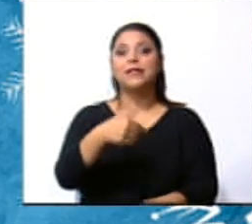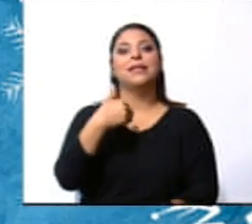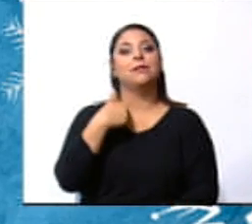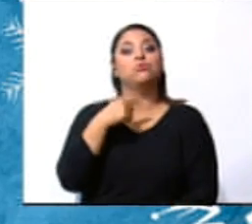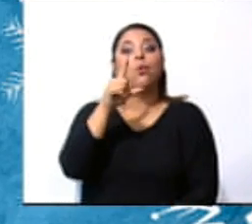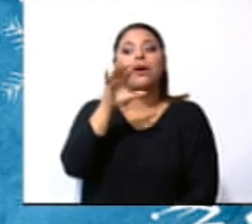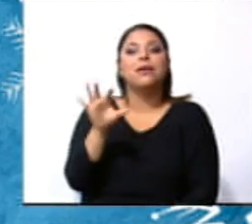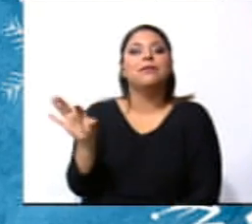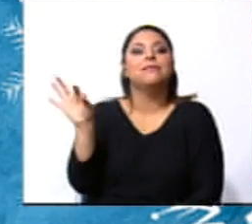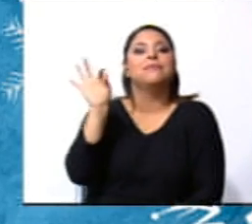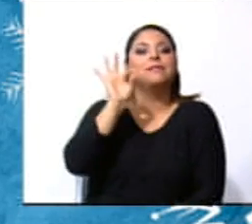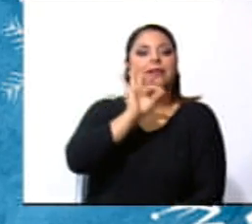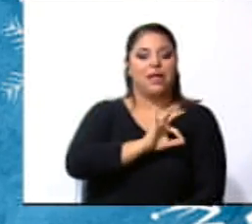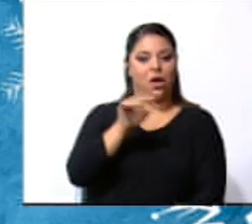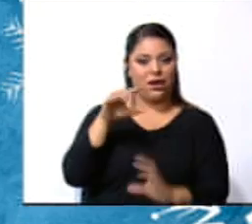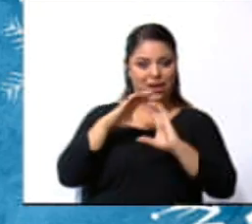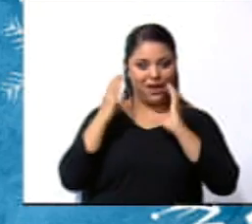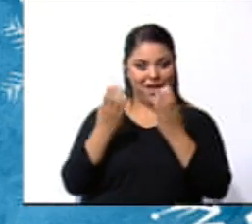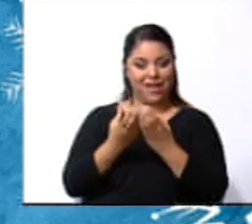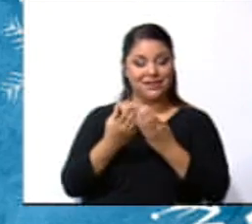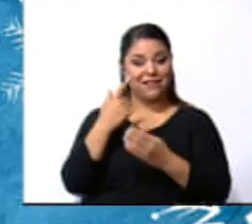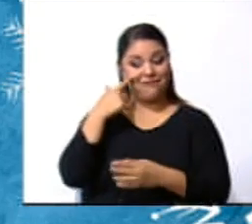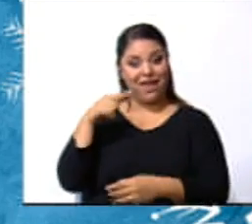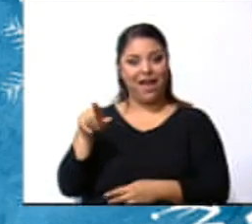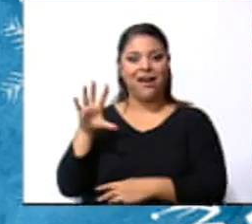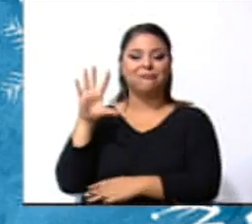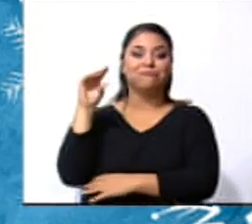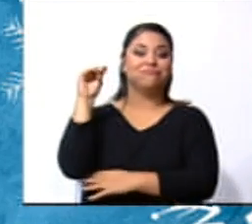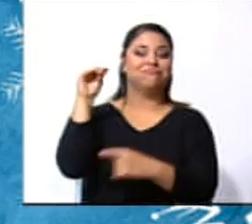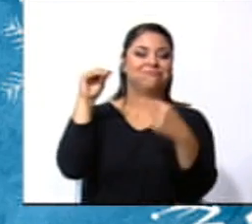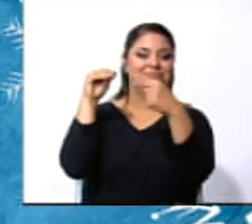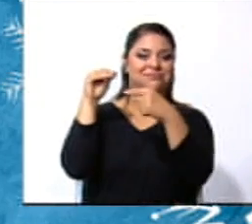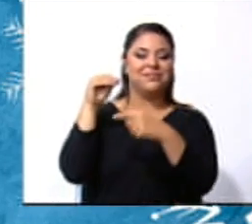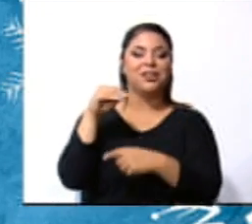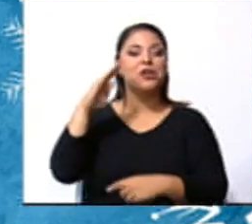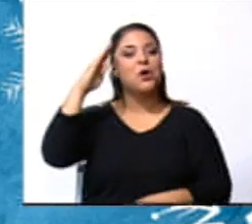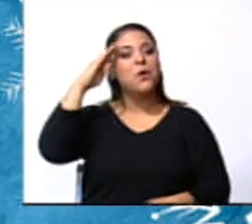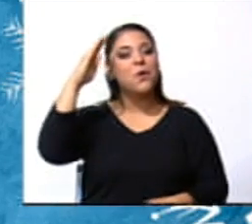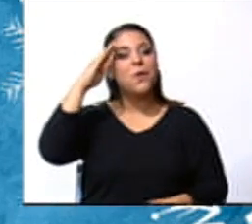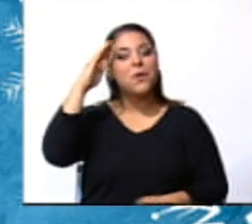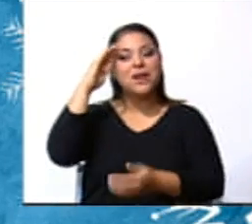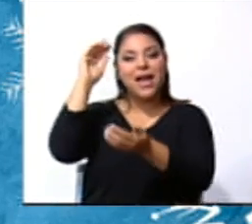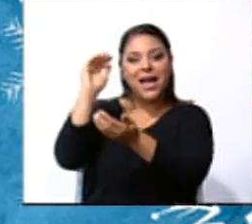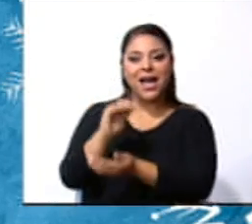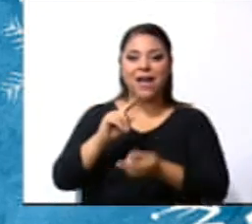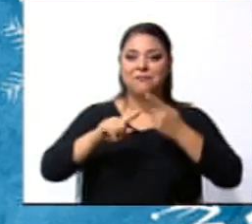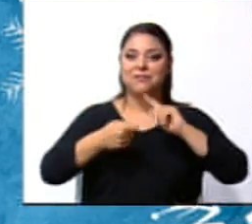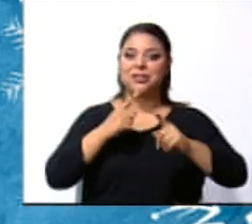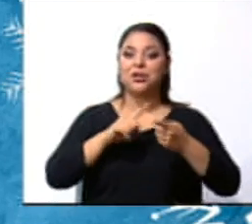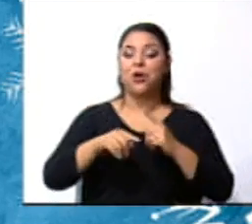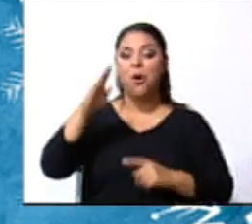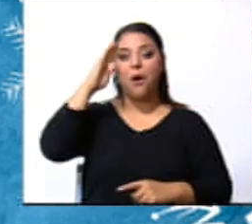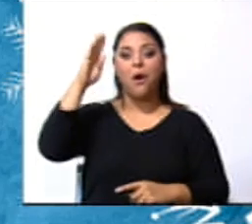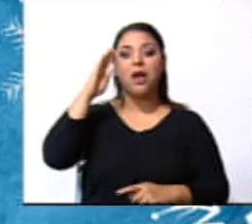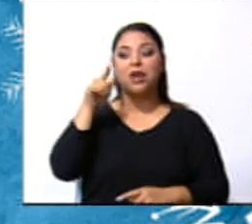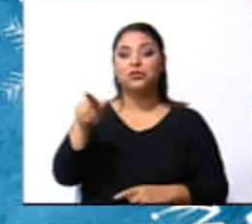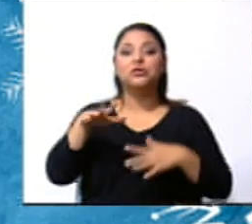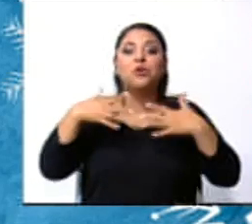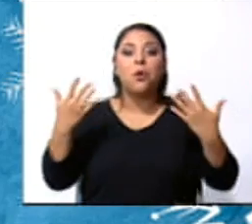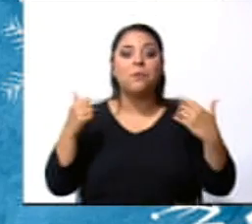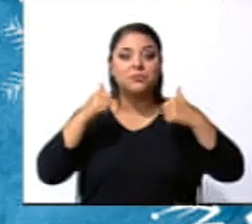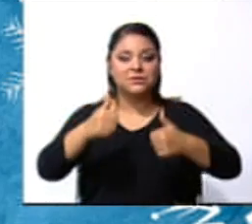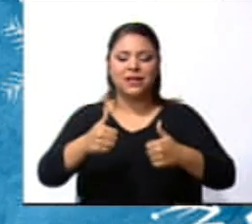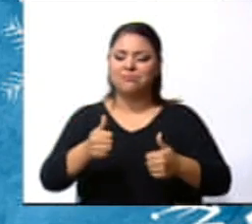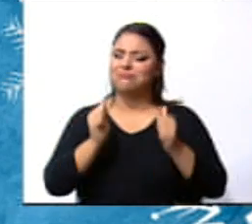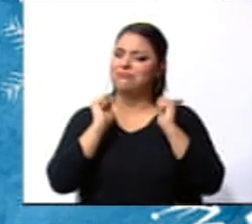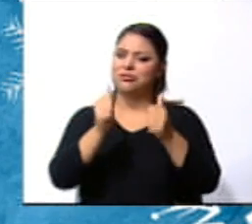today. It's right here. Hello, little buddy. Hello, how are you? Very good. What's